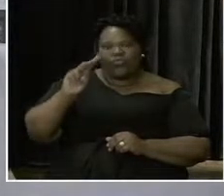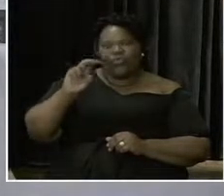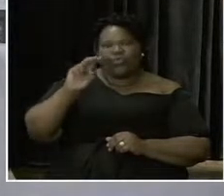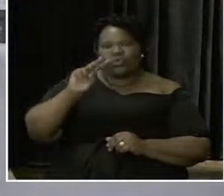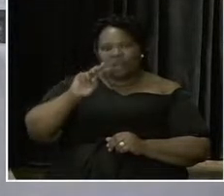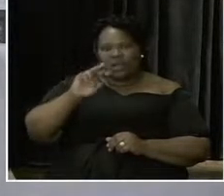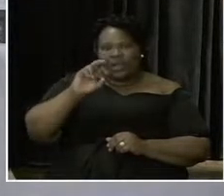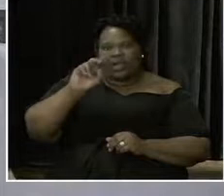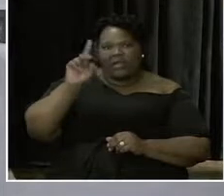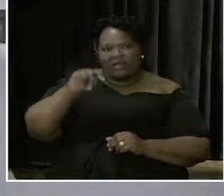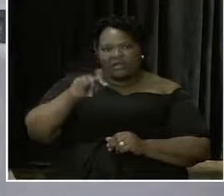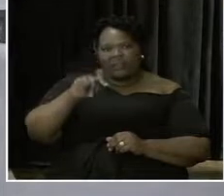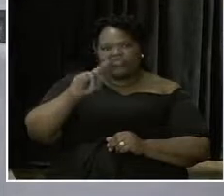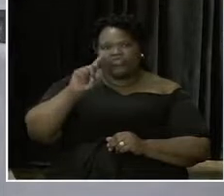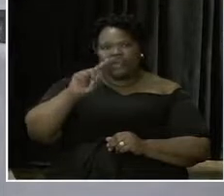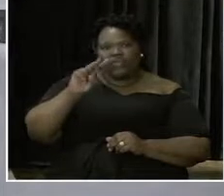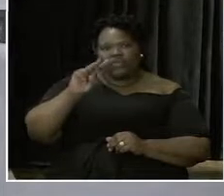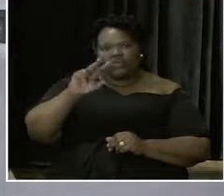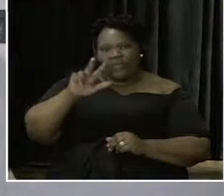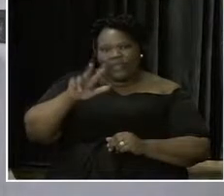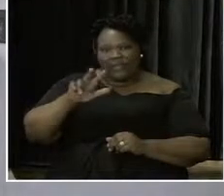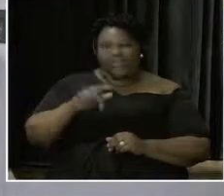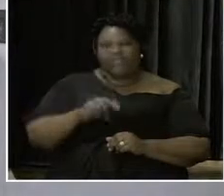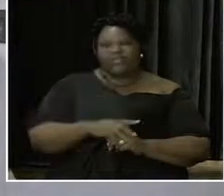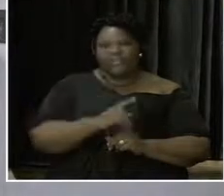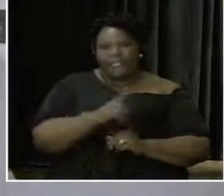Committee recommends. Is the recommendation agreed?